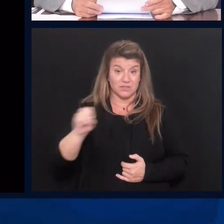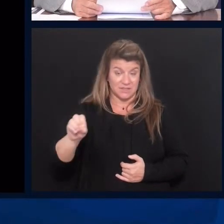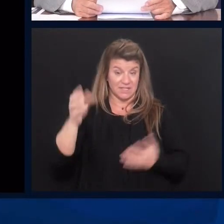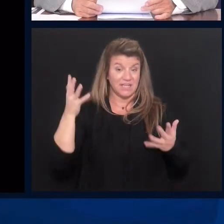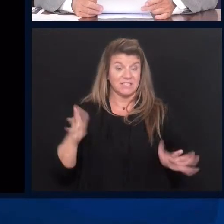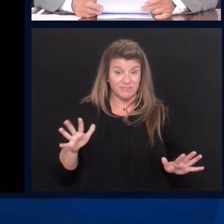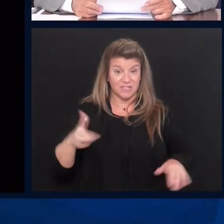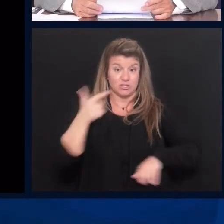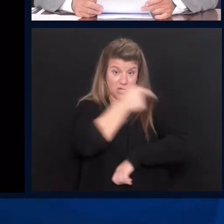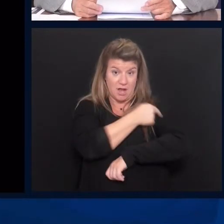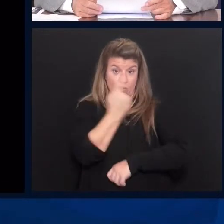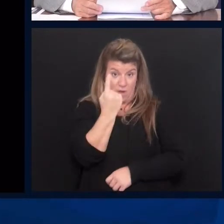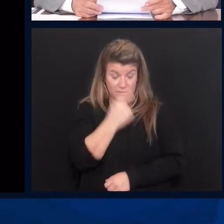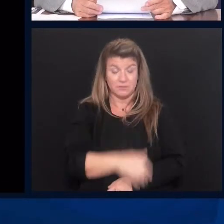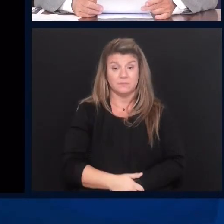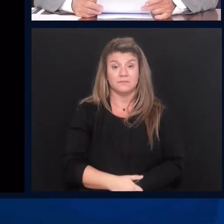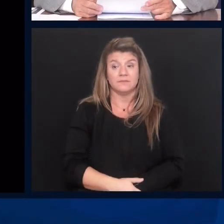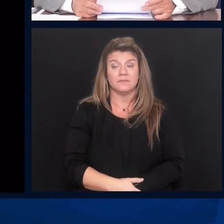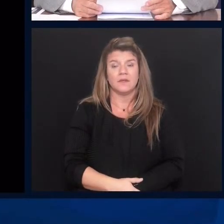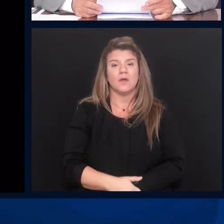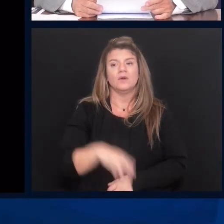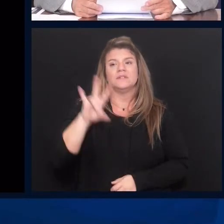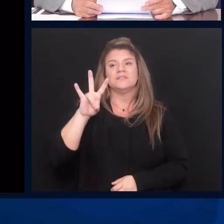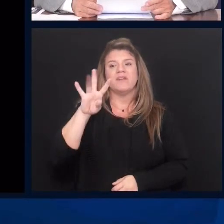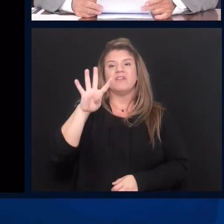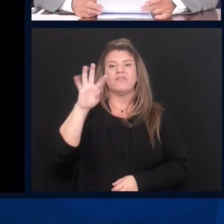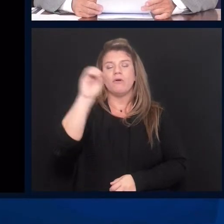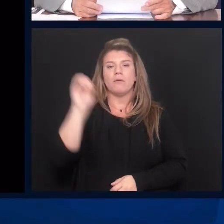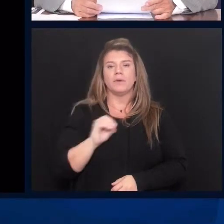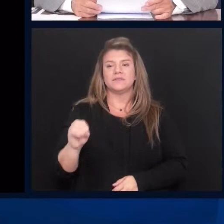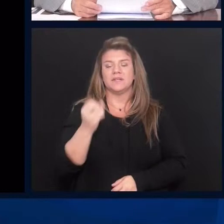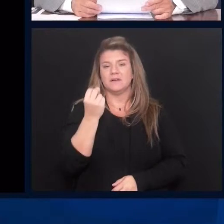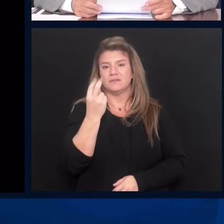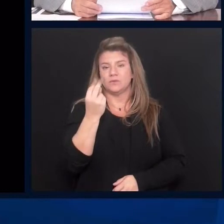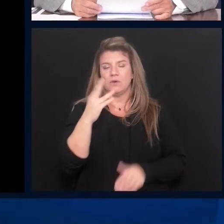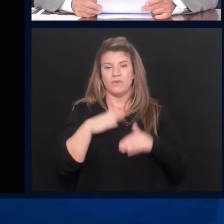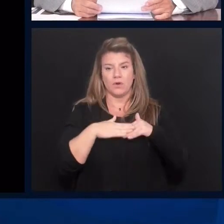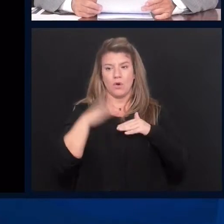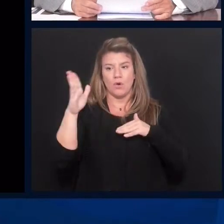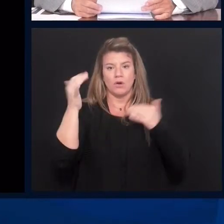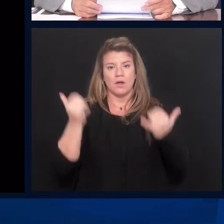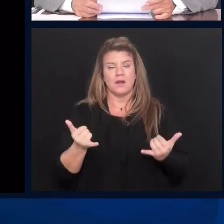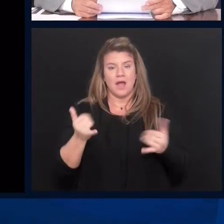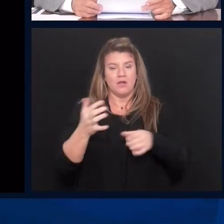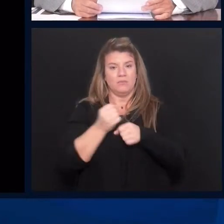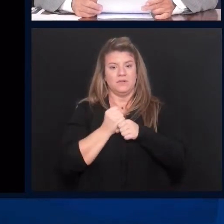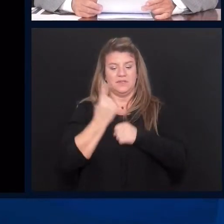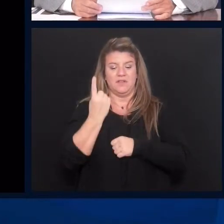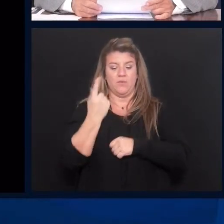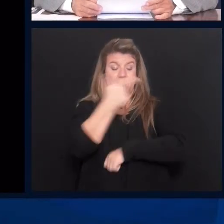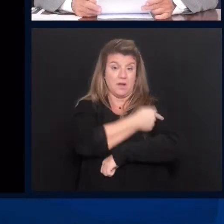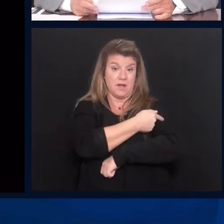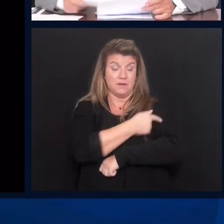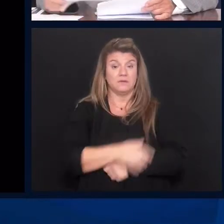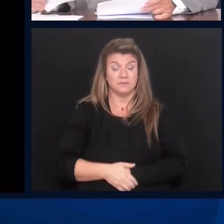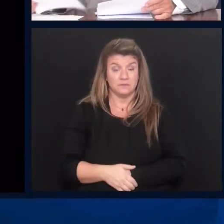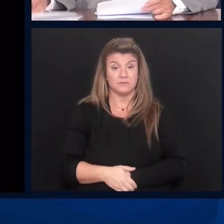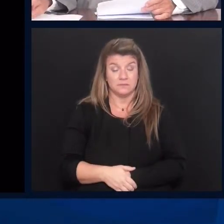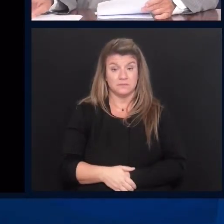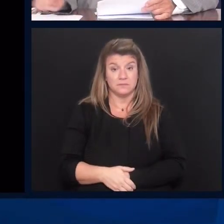gotten 1 shot. We're at 74% of the 12 and older now that have received 1 dose.